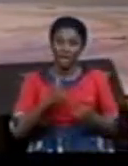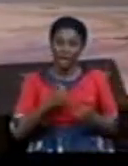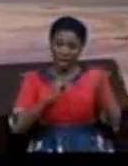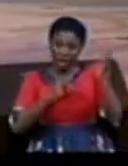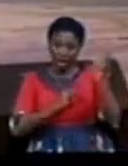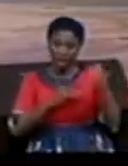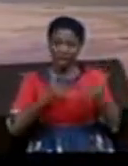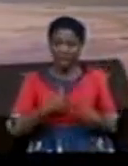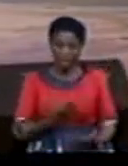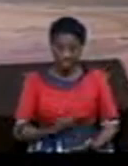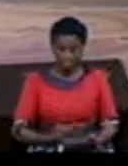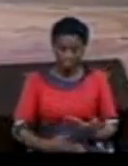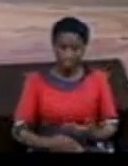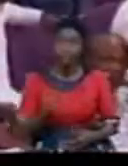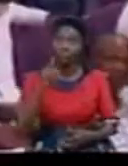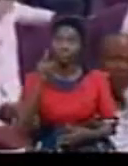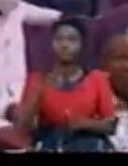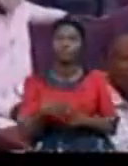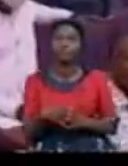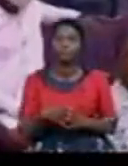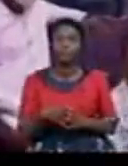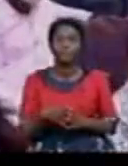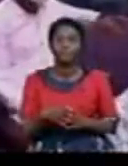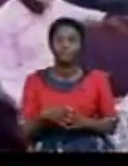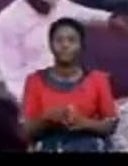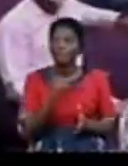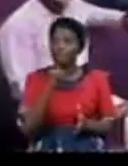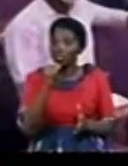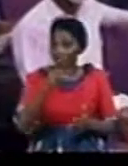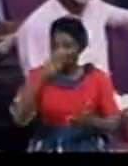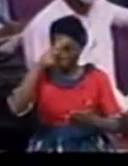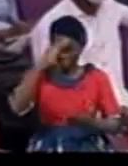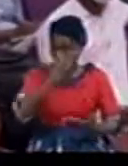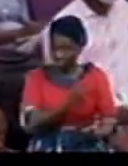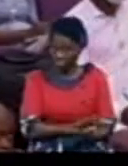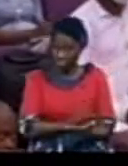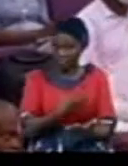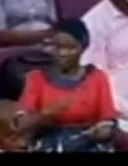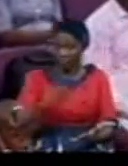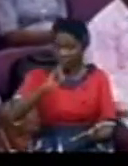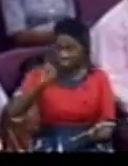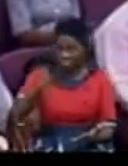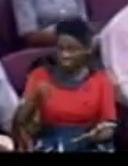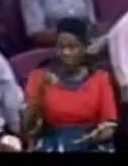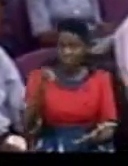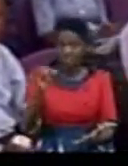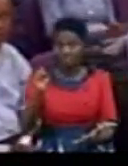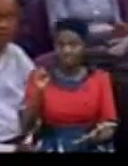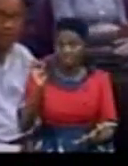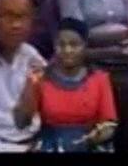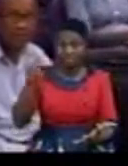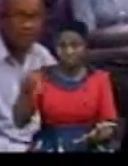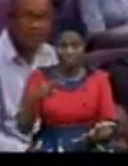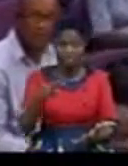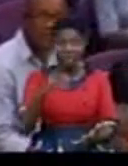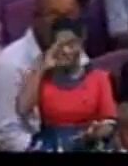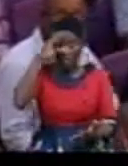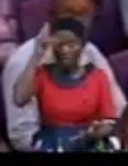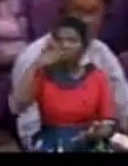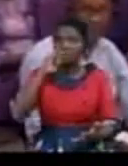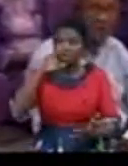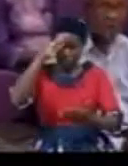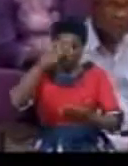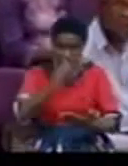I begotten thee? It's not a son of Joseph. It's a son of the Almighty God. The God